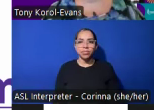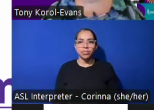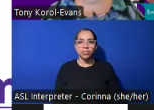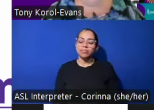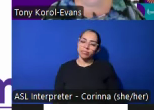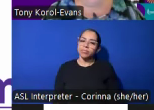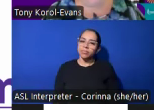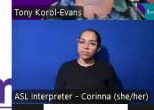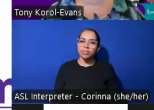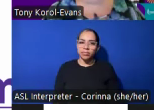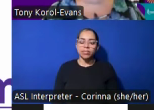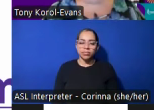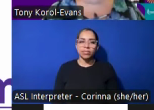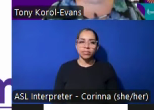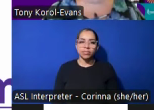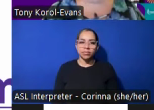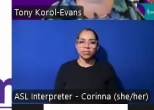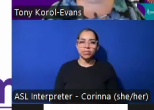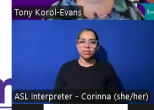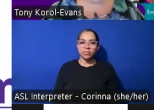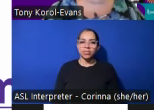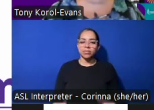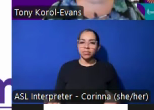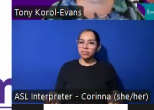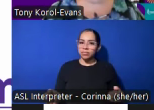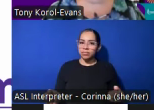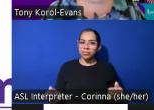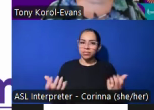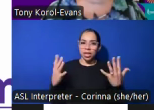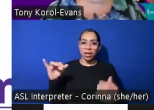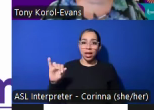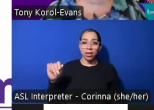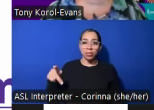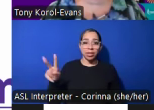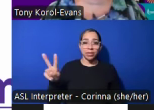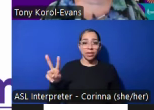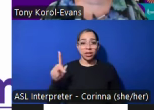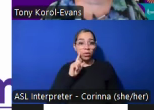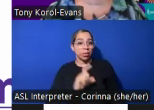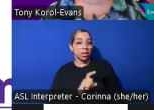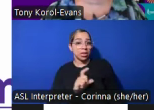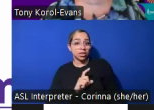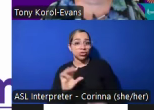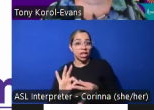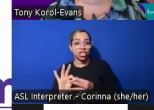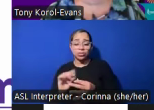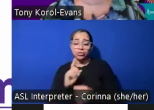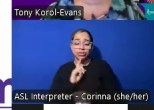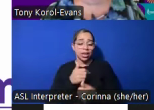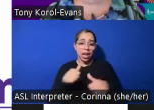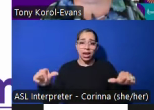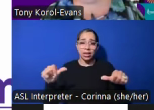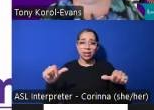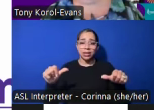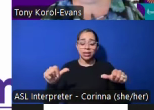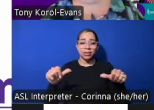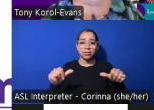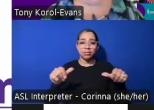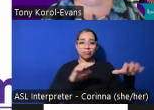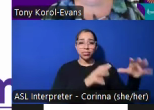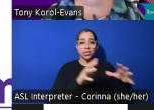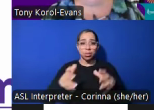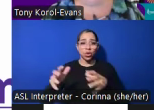Yes, there is a lot of IPV in with police relationships, just as there is with any demographic. You're going to see it across all demographics, and police